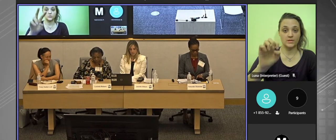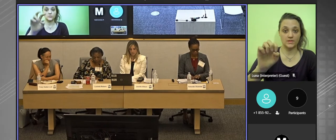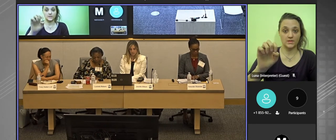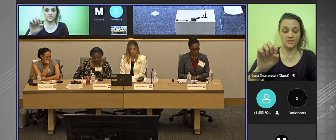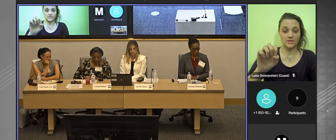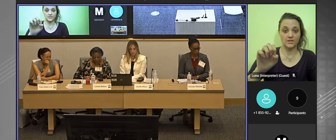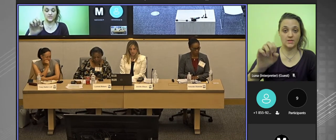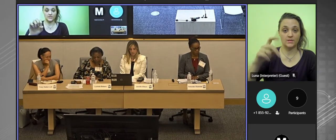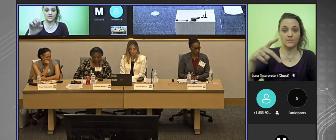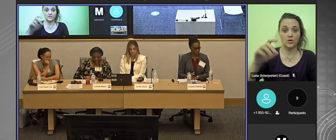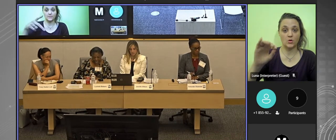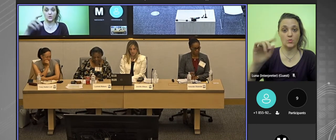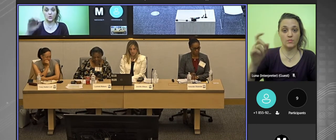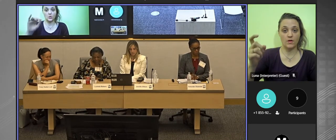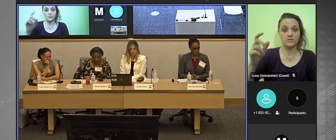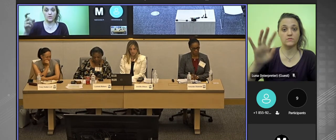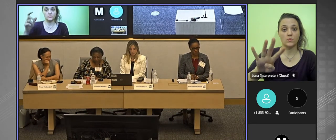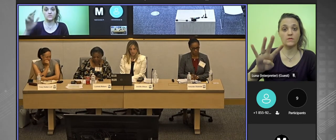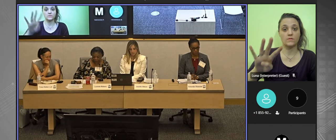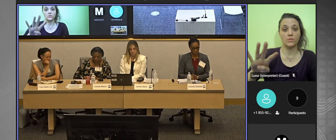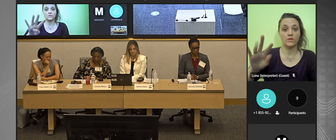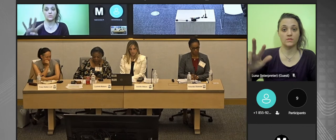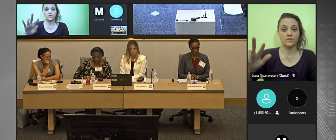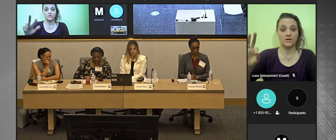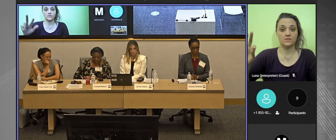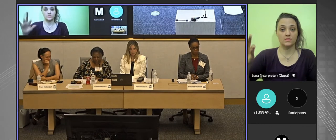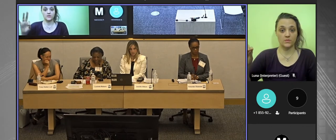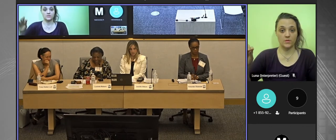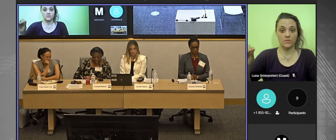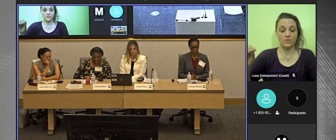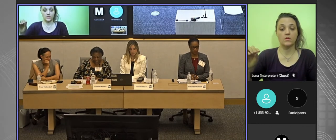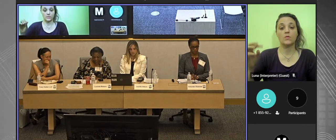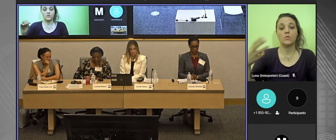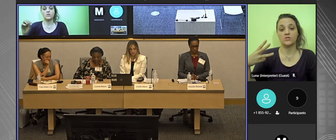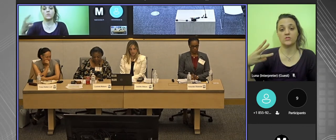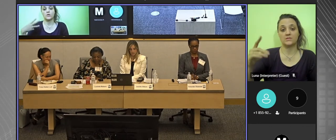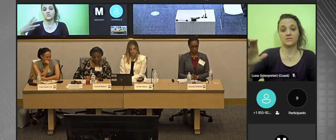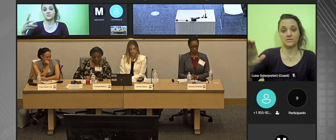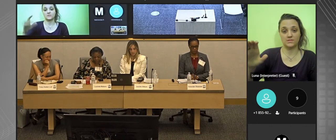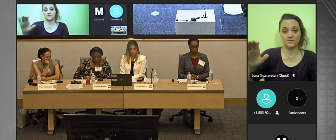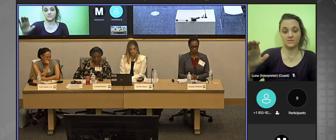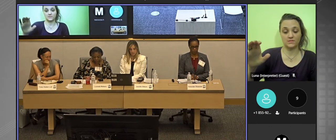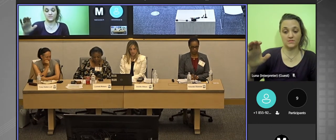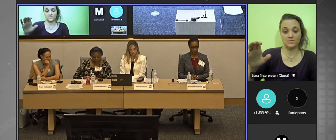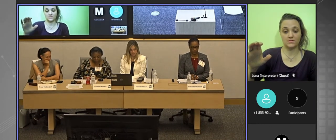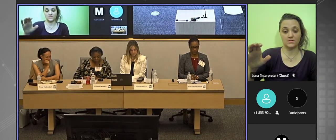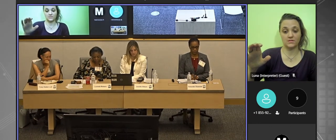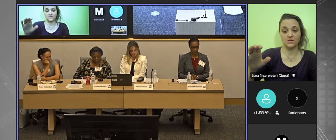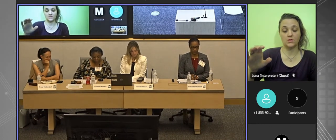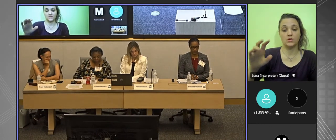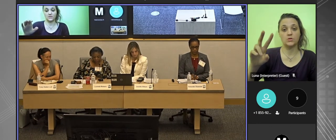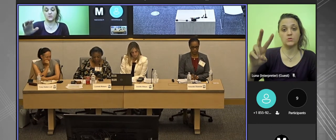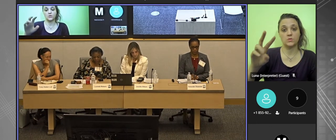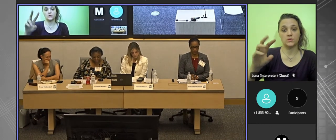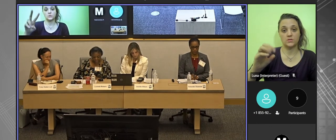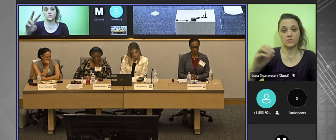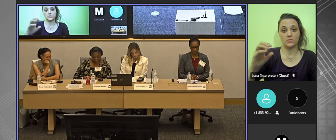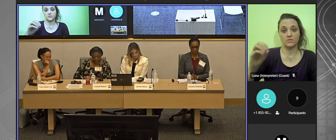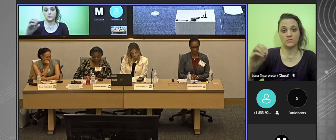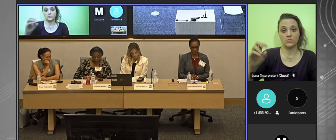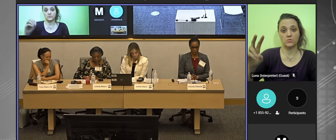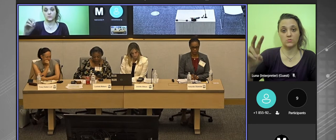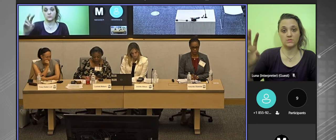2E P.O box 44390 Washington DC